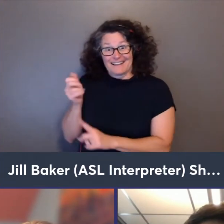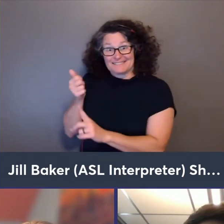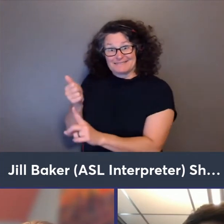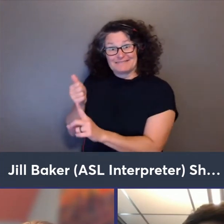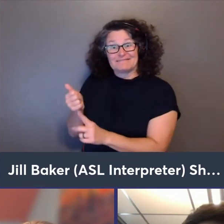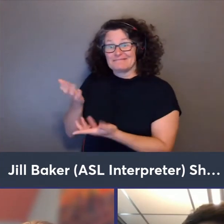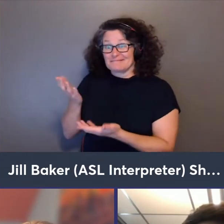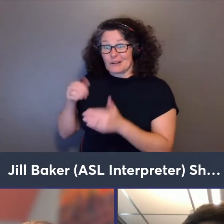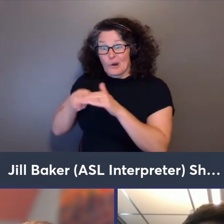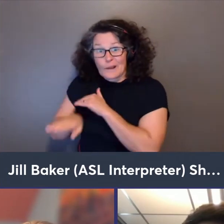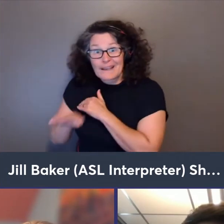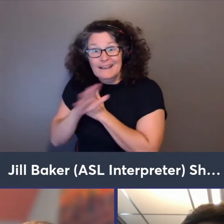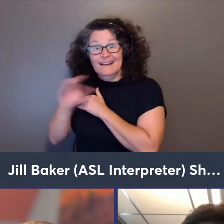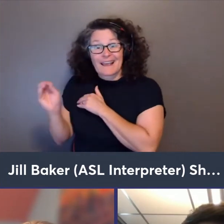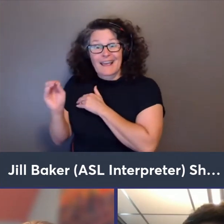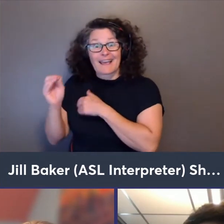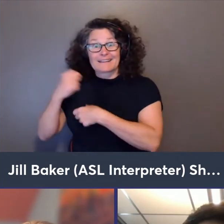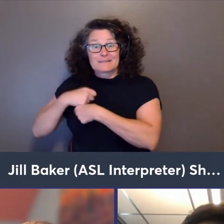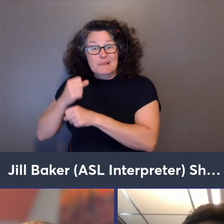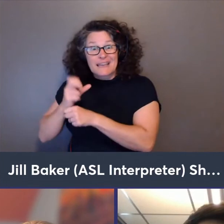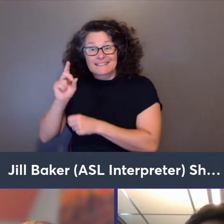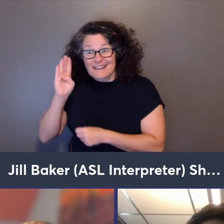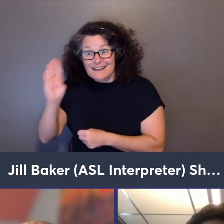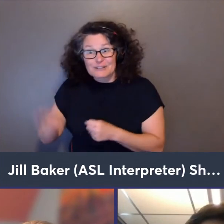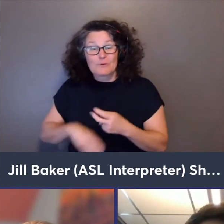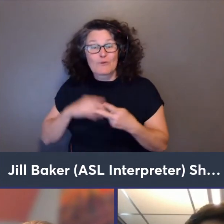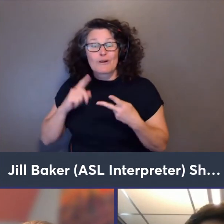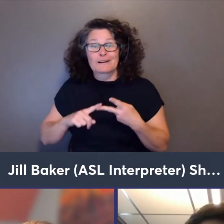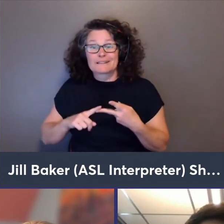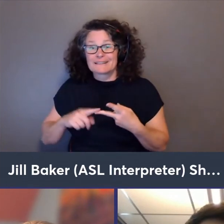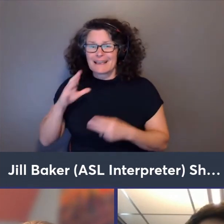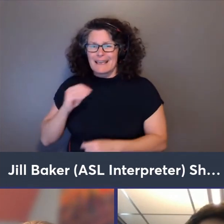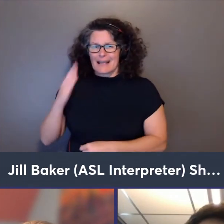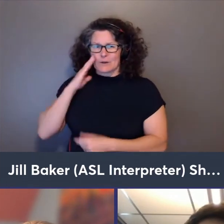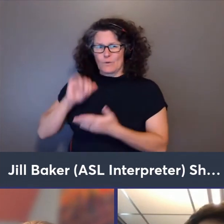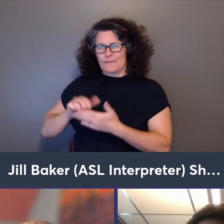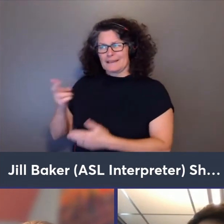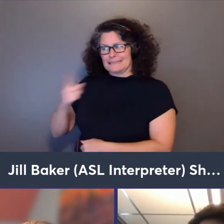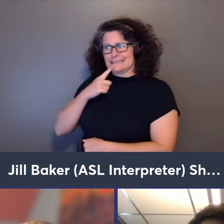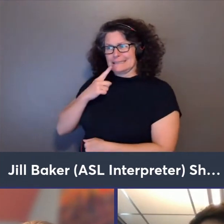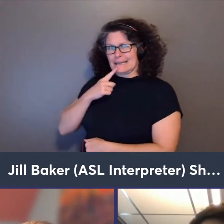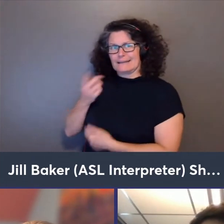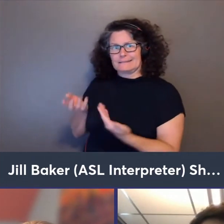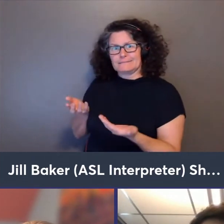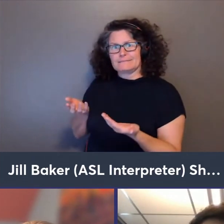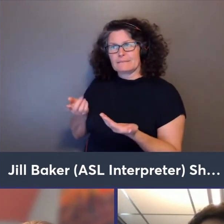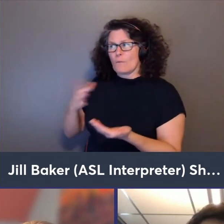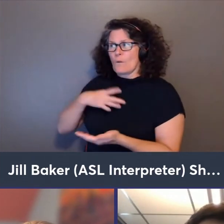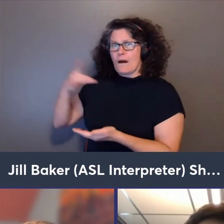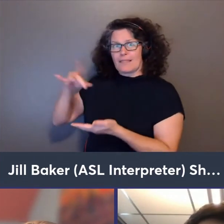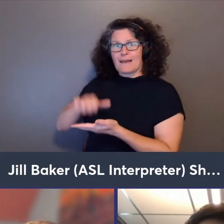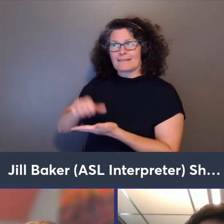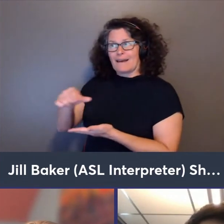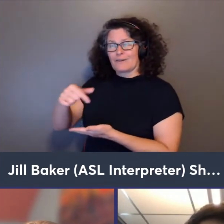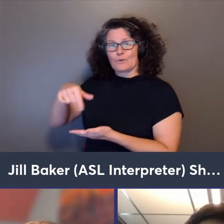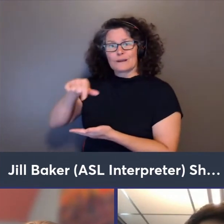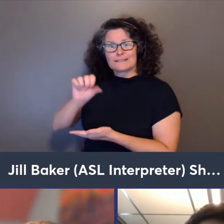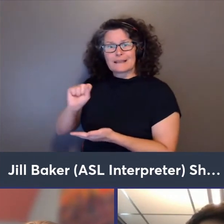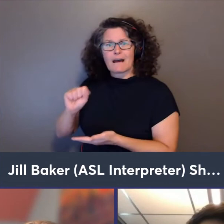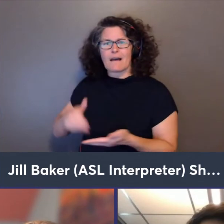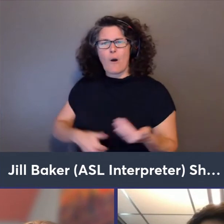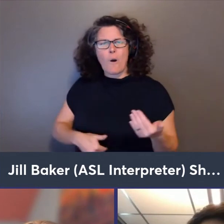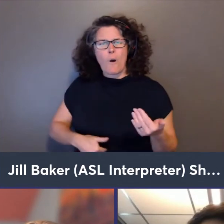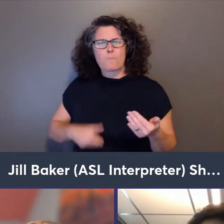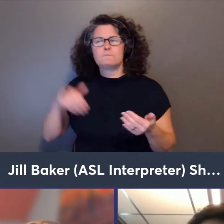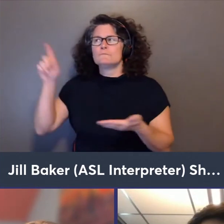going in and actually creating the dashboards. And I know he was saying, at least it was, he liked that it was pretty intuitive, drag